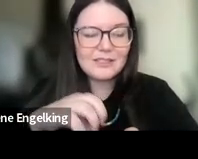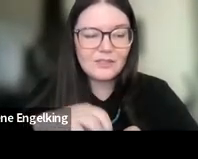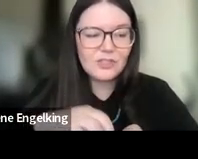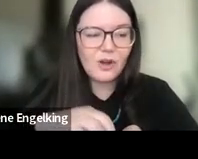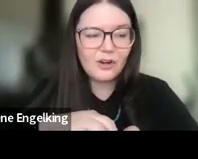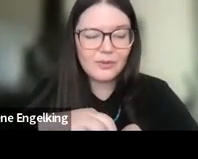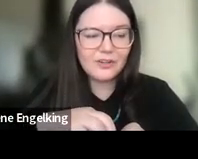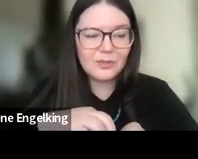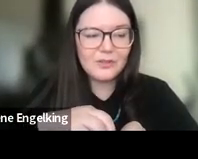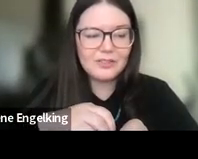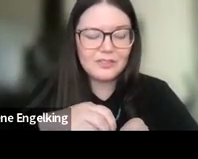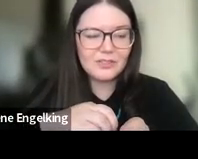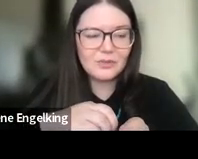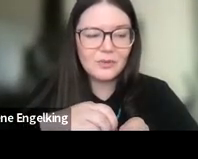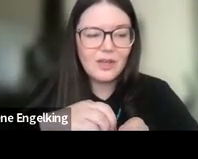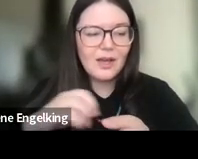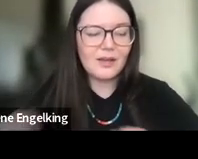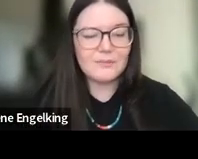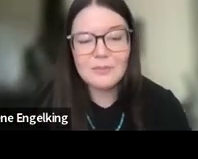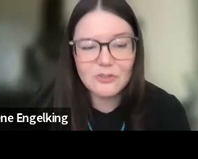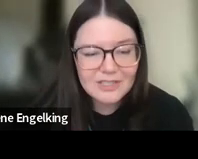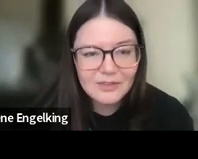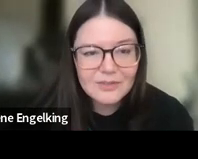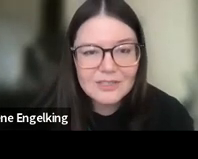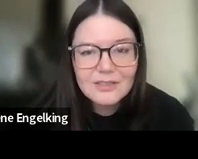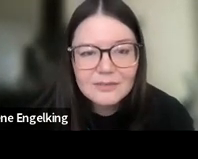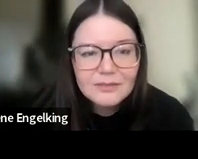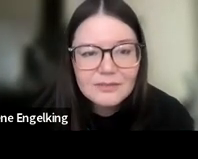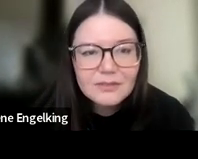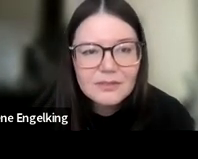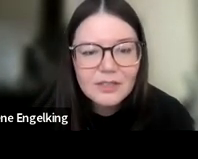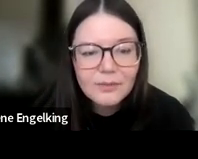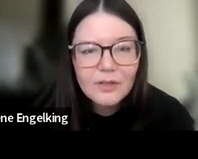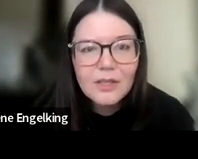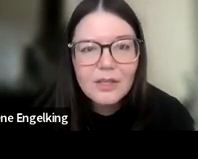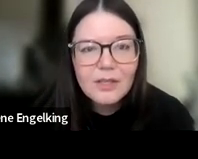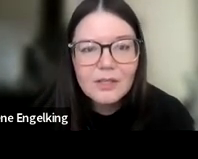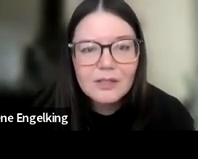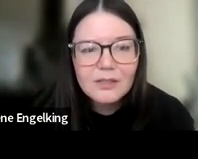it is still so hard within our communities to be addressing those things. So